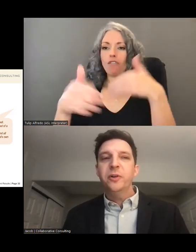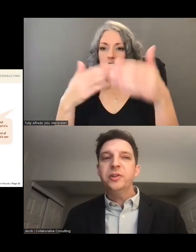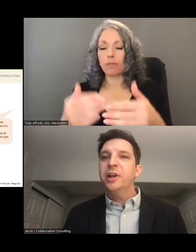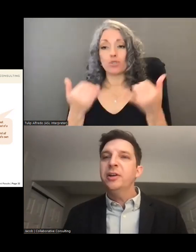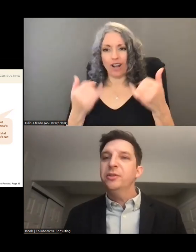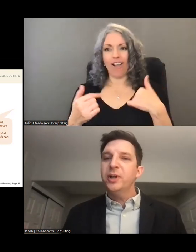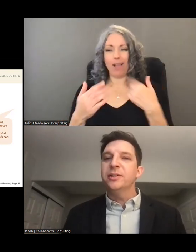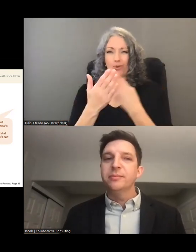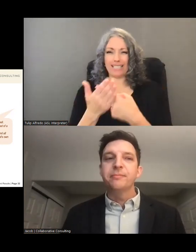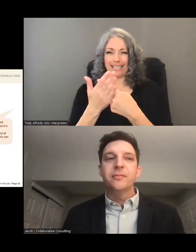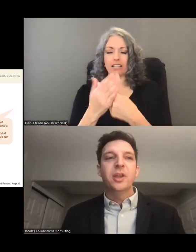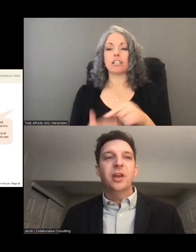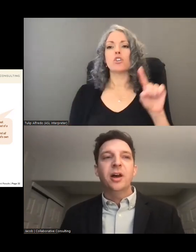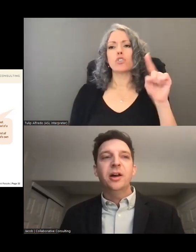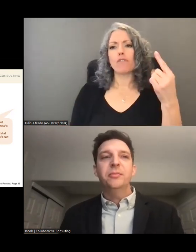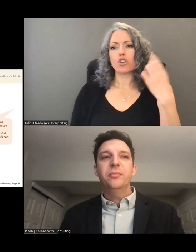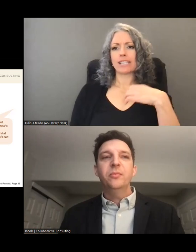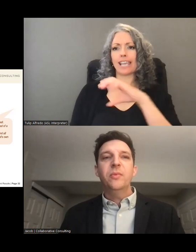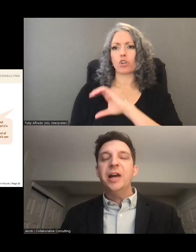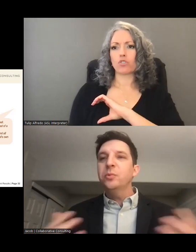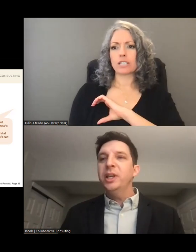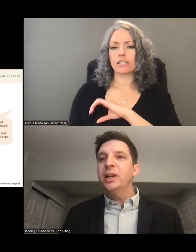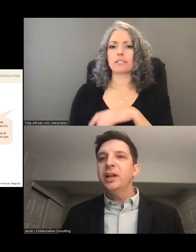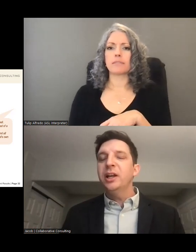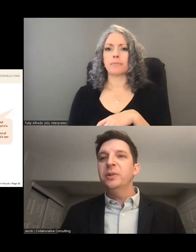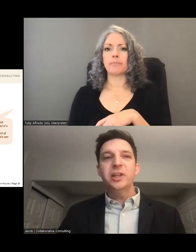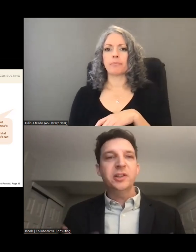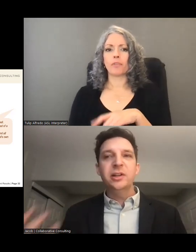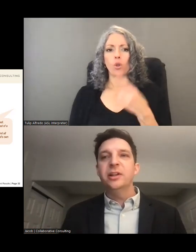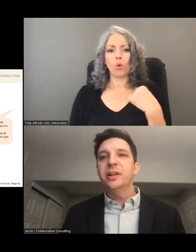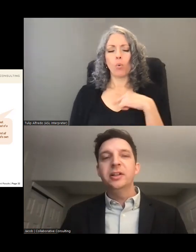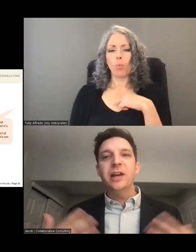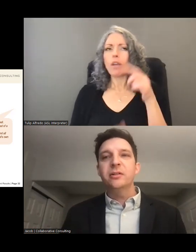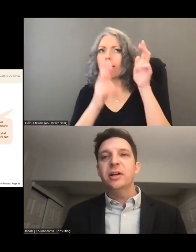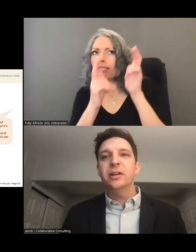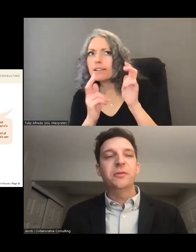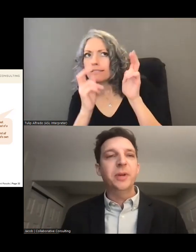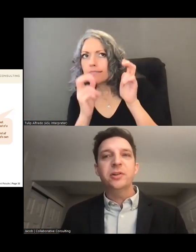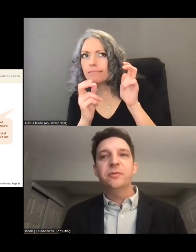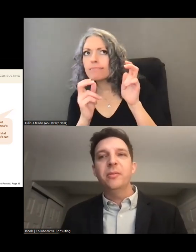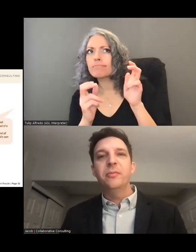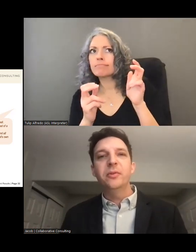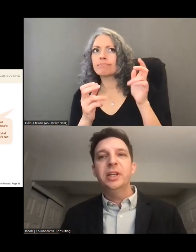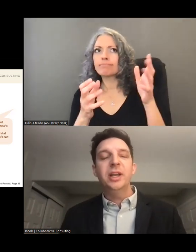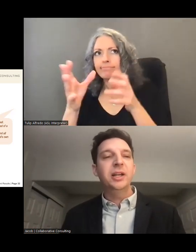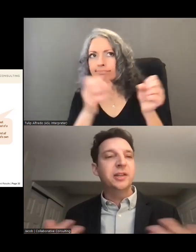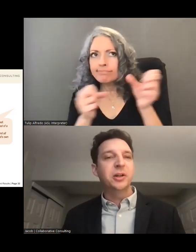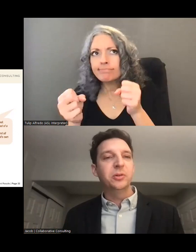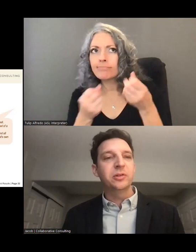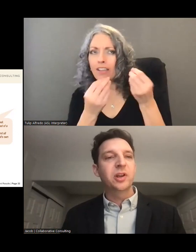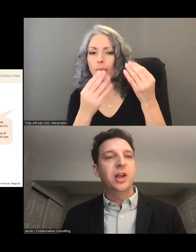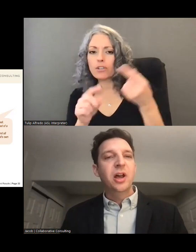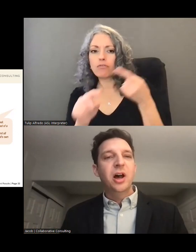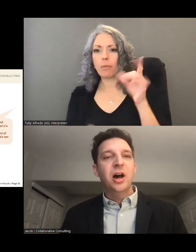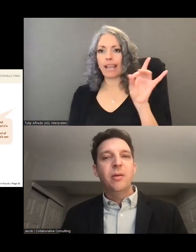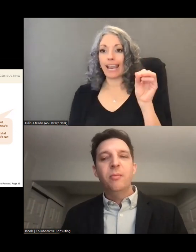So first, the traits. As we listened and gathered information from the AD